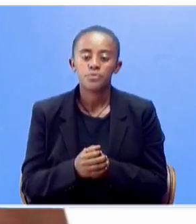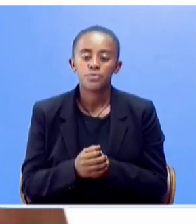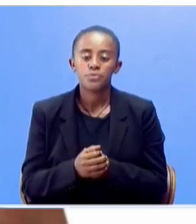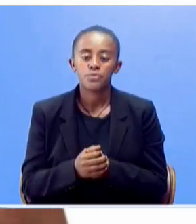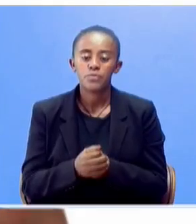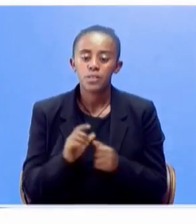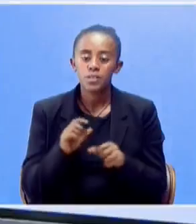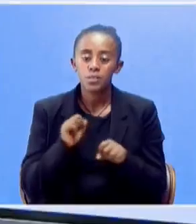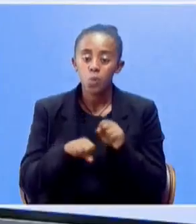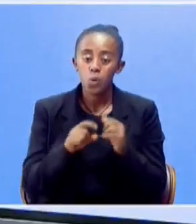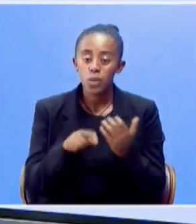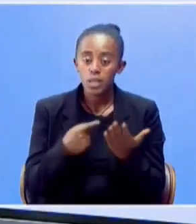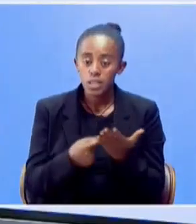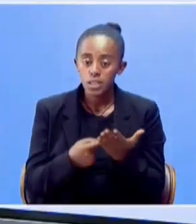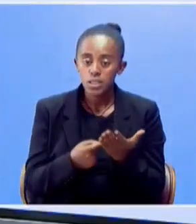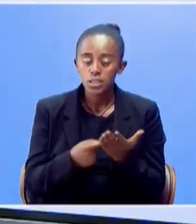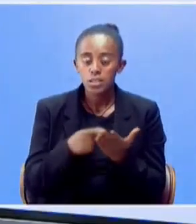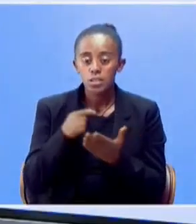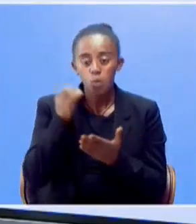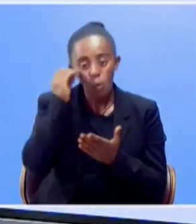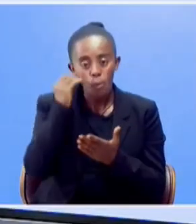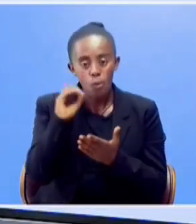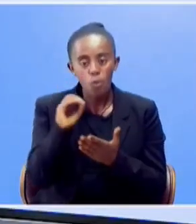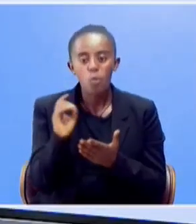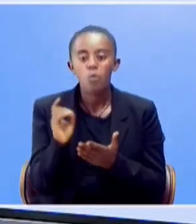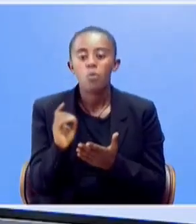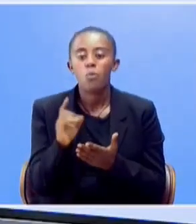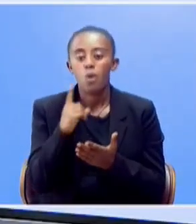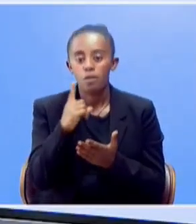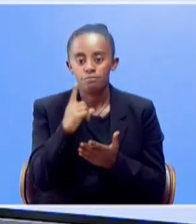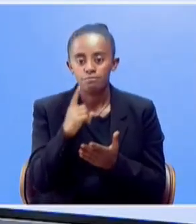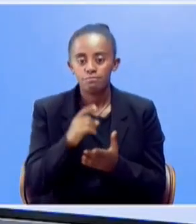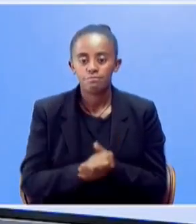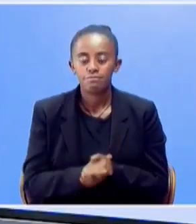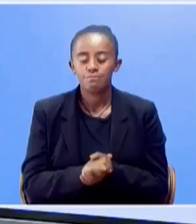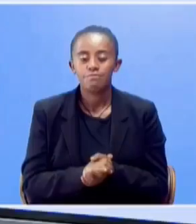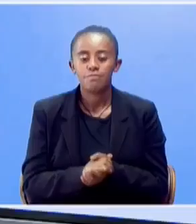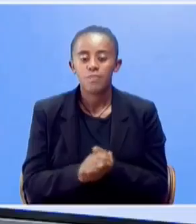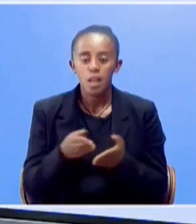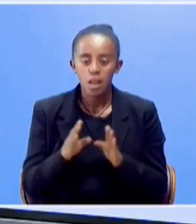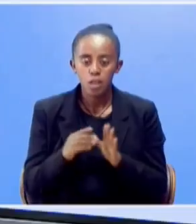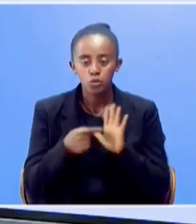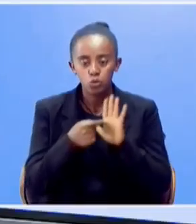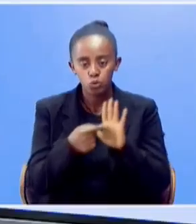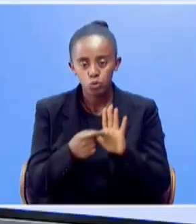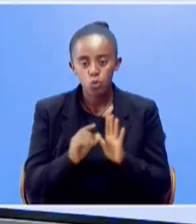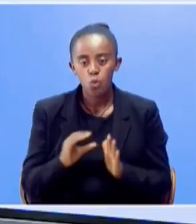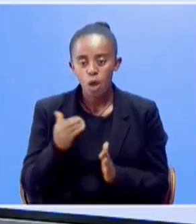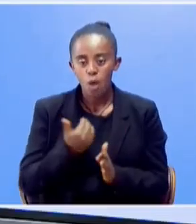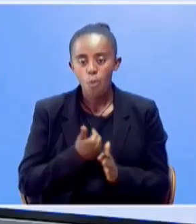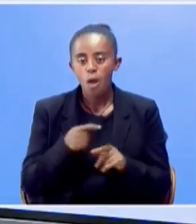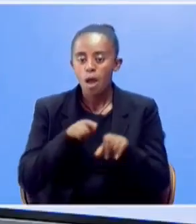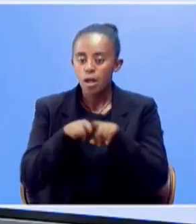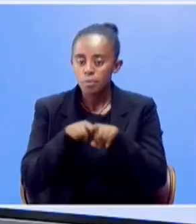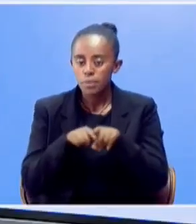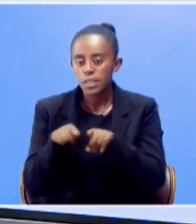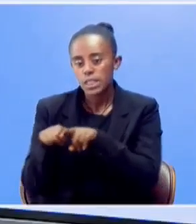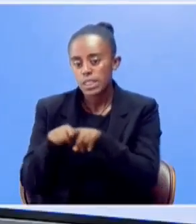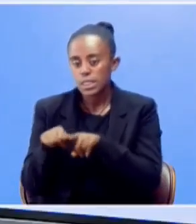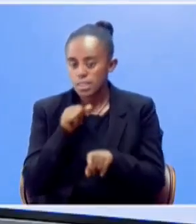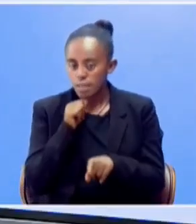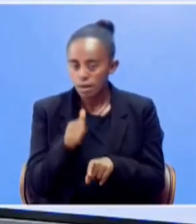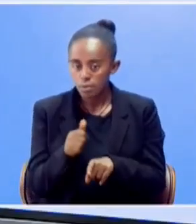So this is an opinion of speaker 1. Let us show our agreement and